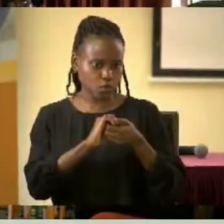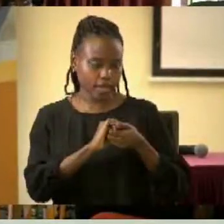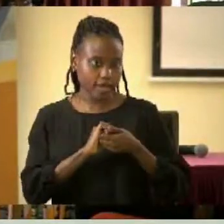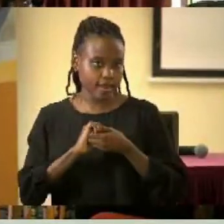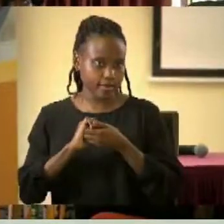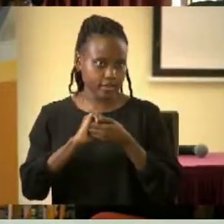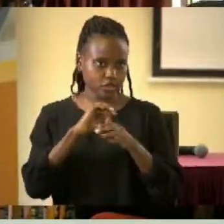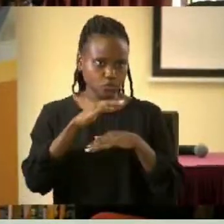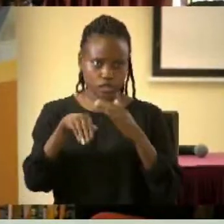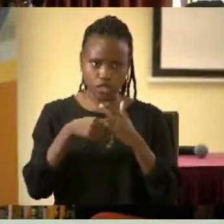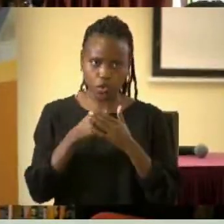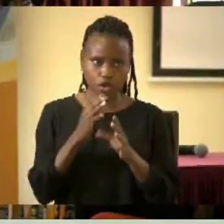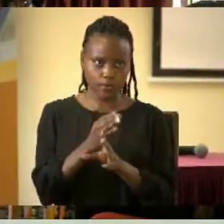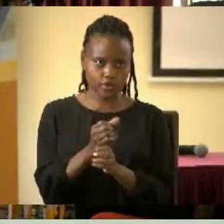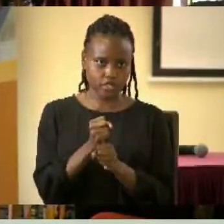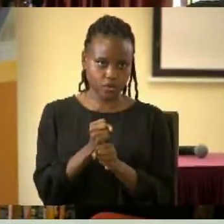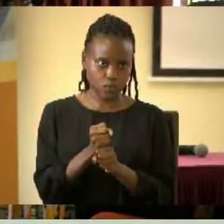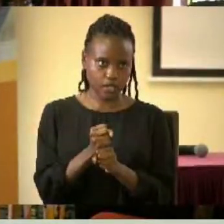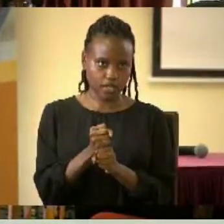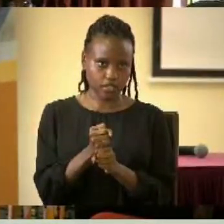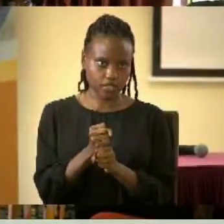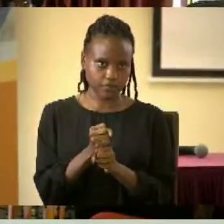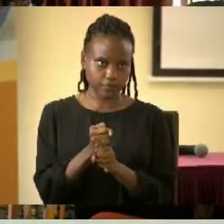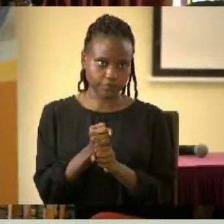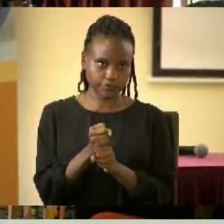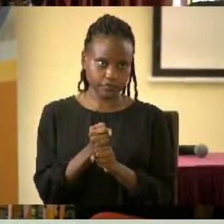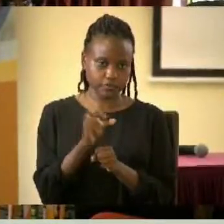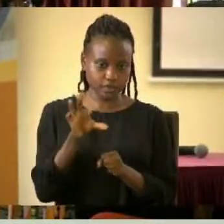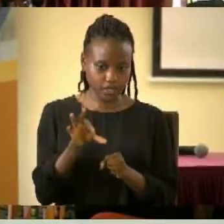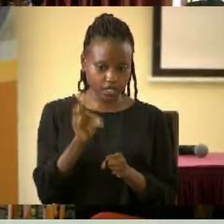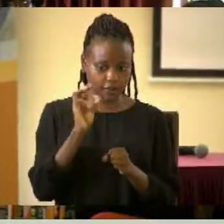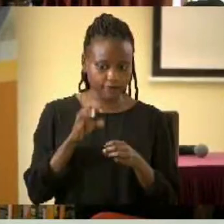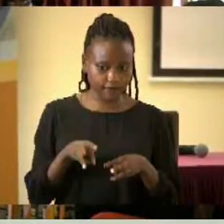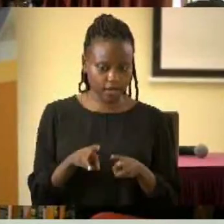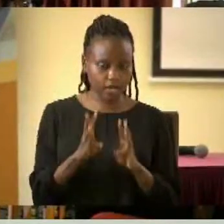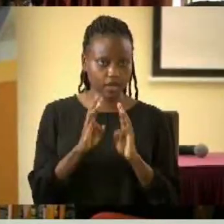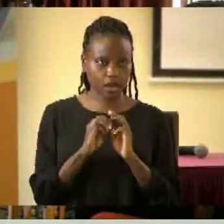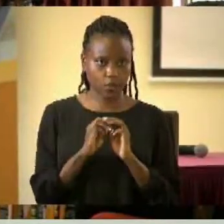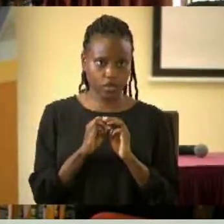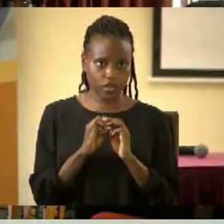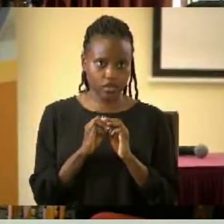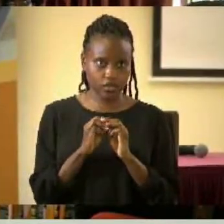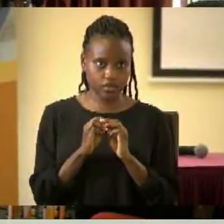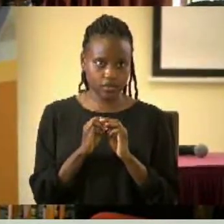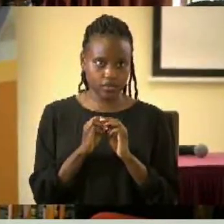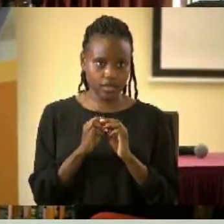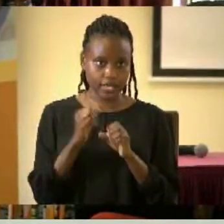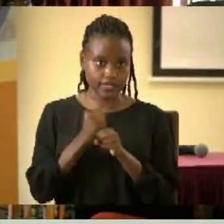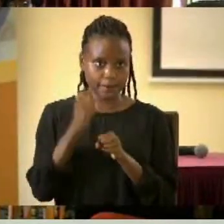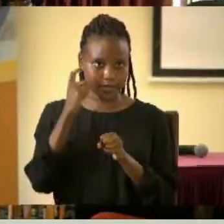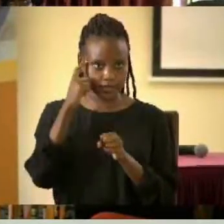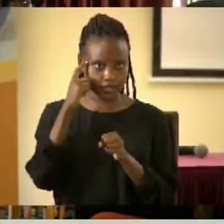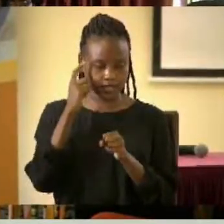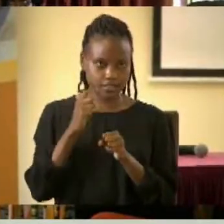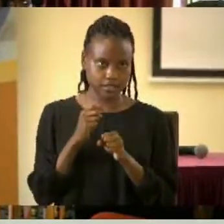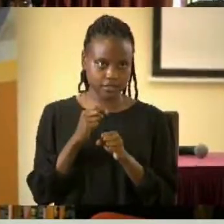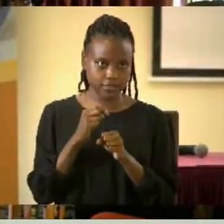with all our stakeholders and find a way that makes sense